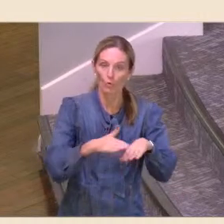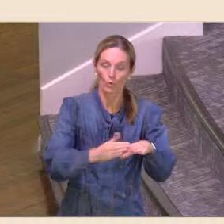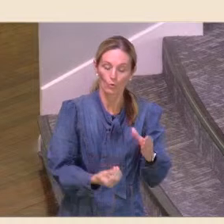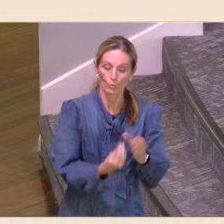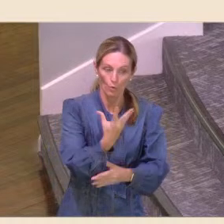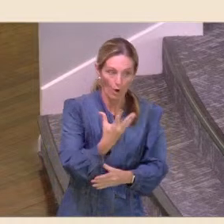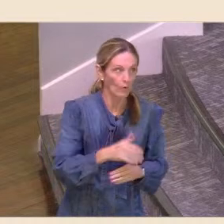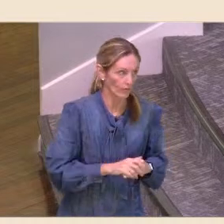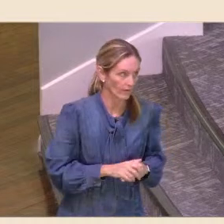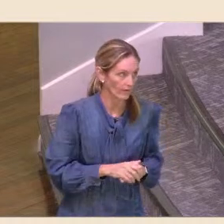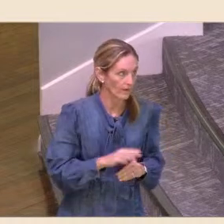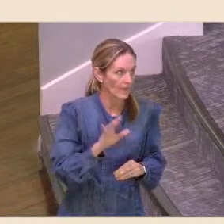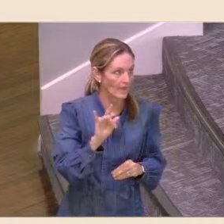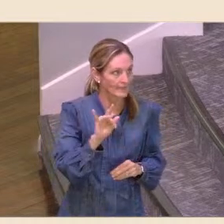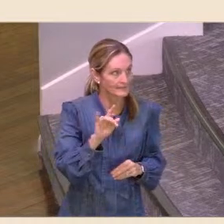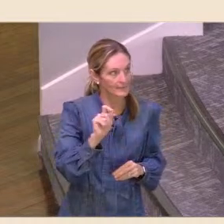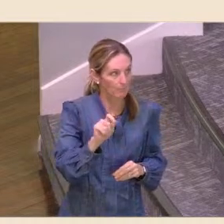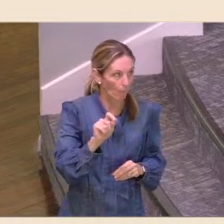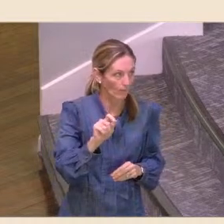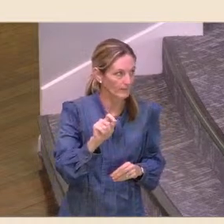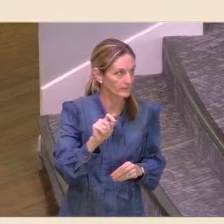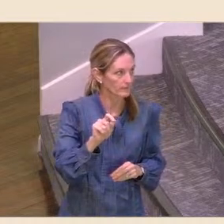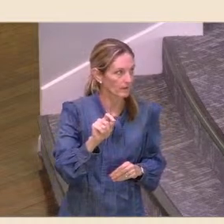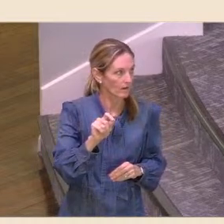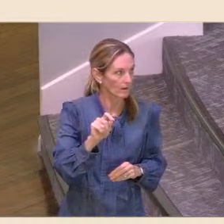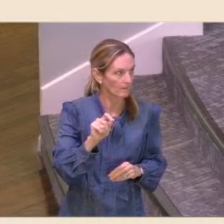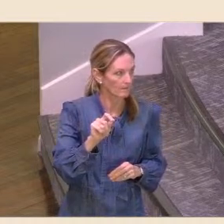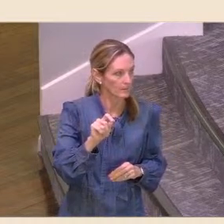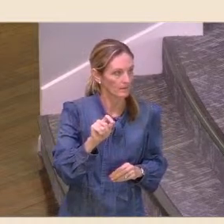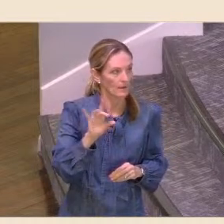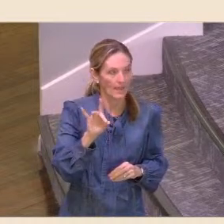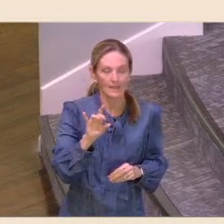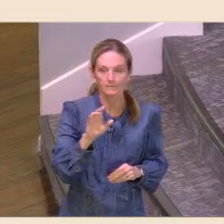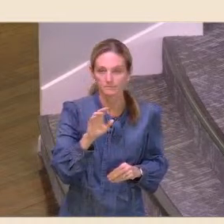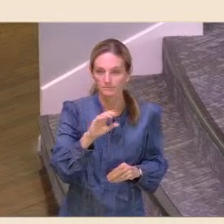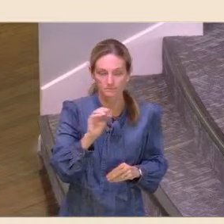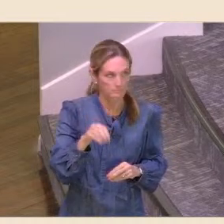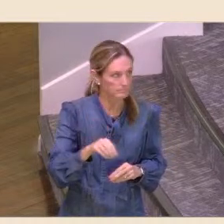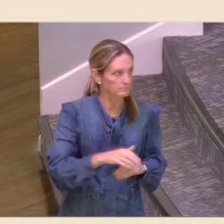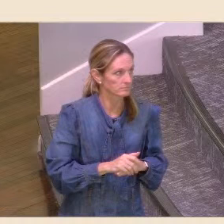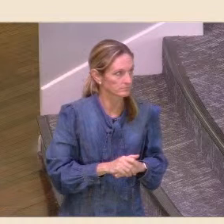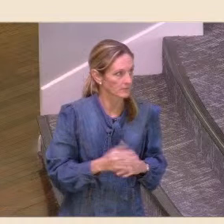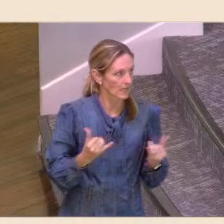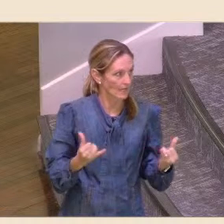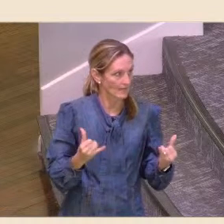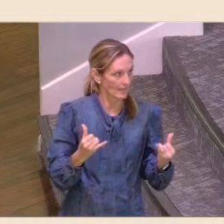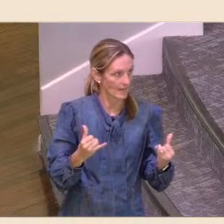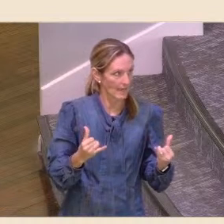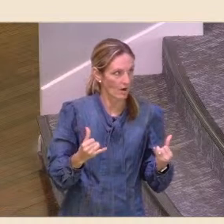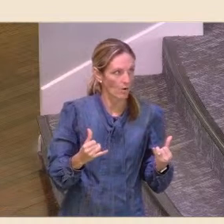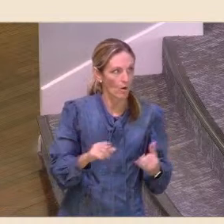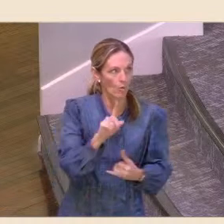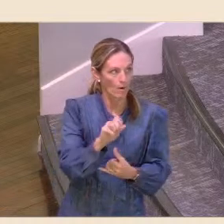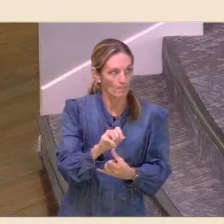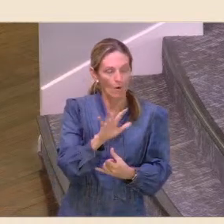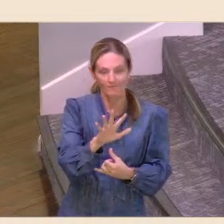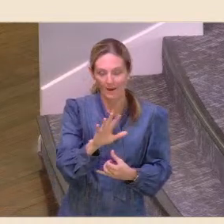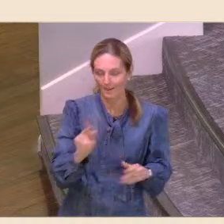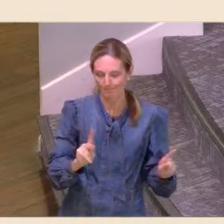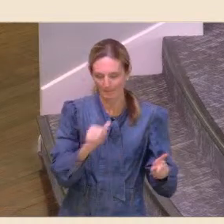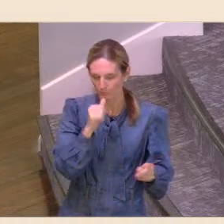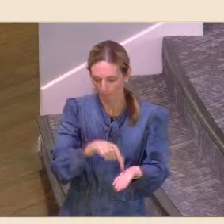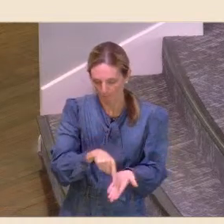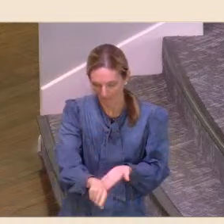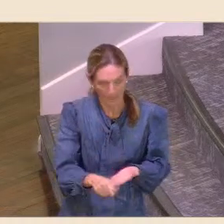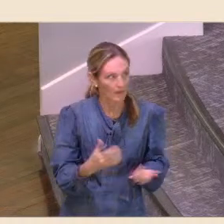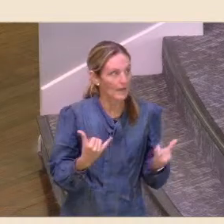18.3%, but we have to kind of budget in there a delinquency estimate of 1.5%, and then also the tax commissioner holds